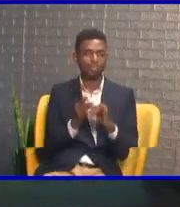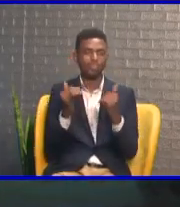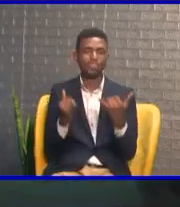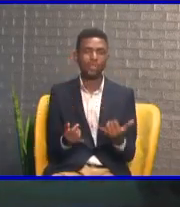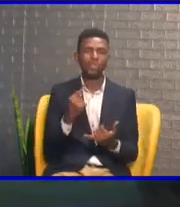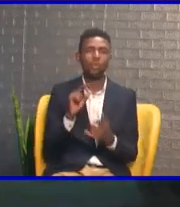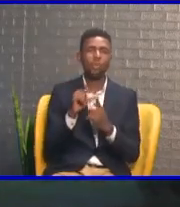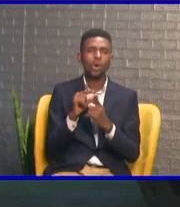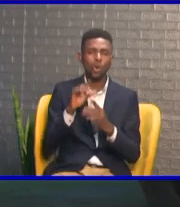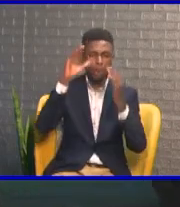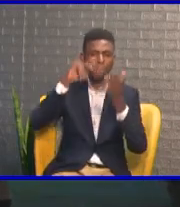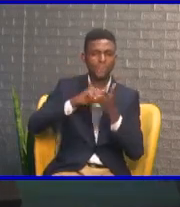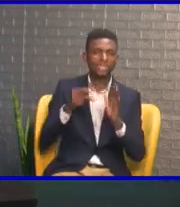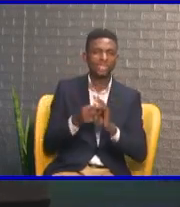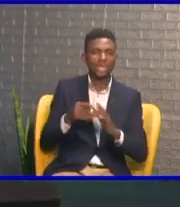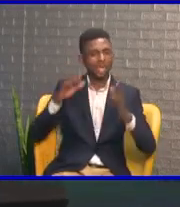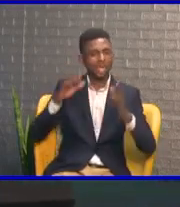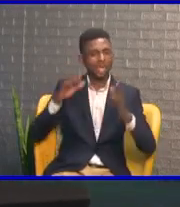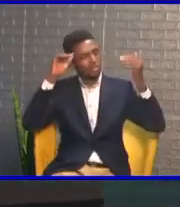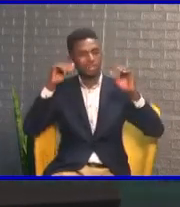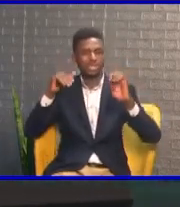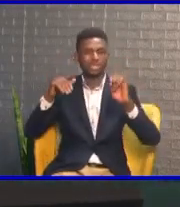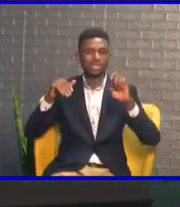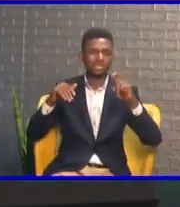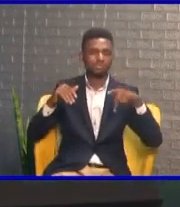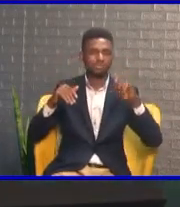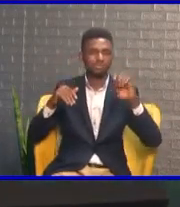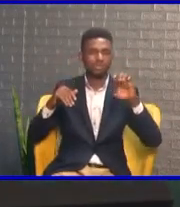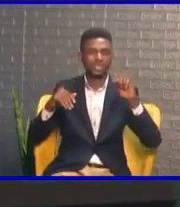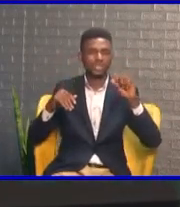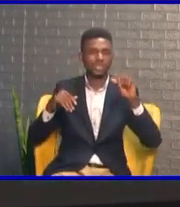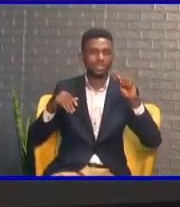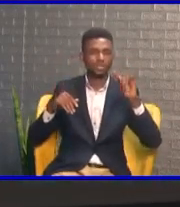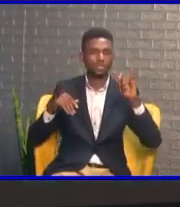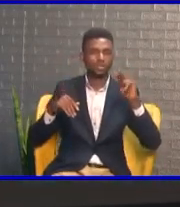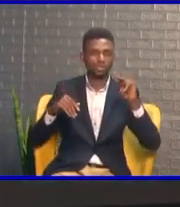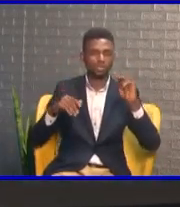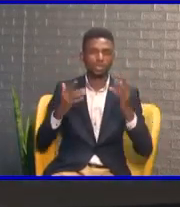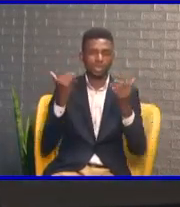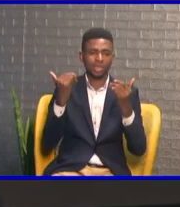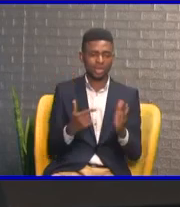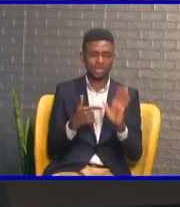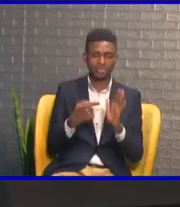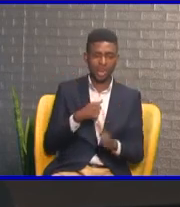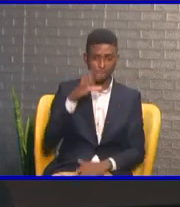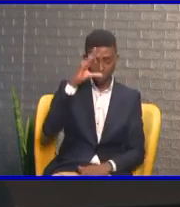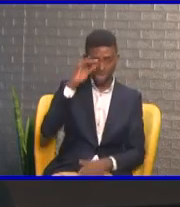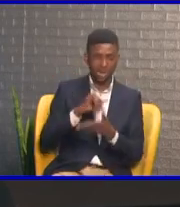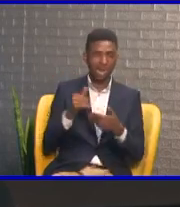hope means expectation. Show me a man that has expectation. I will show you a man that believes